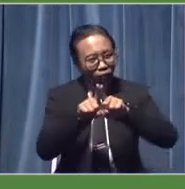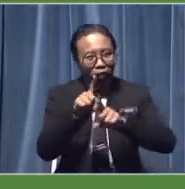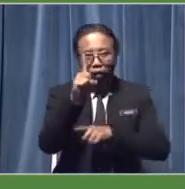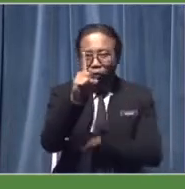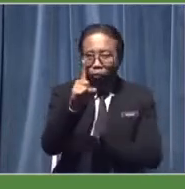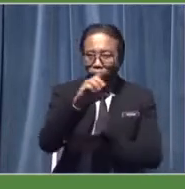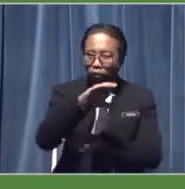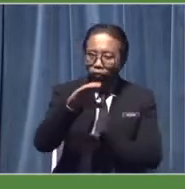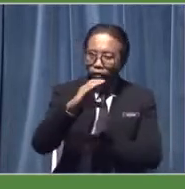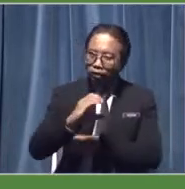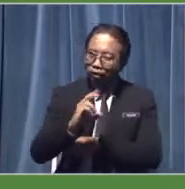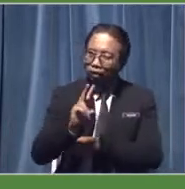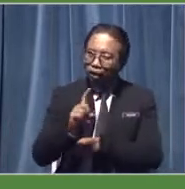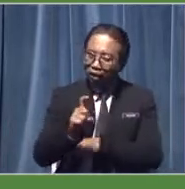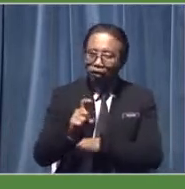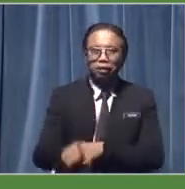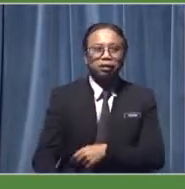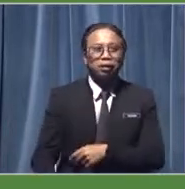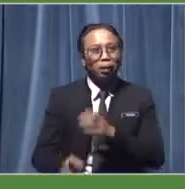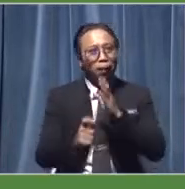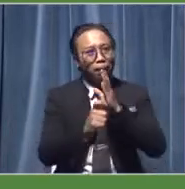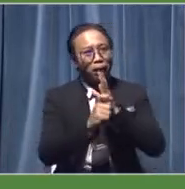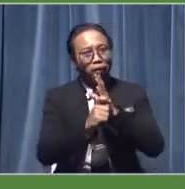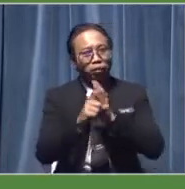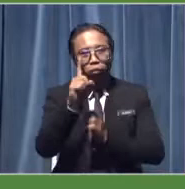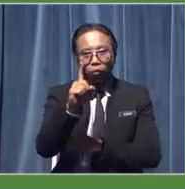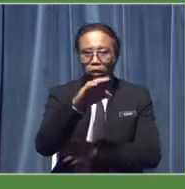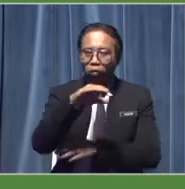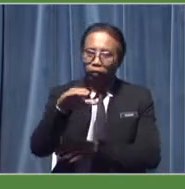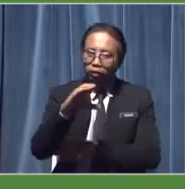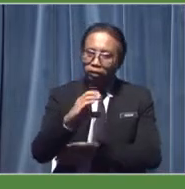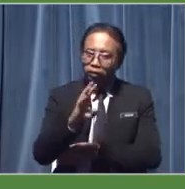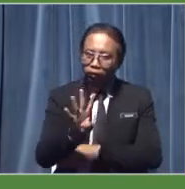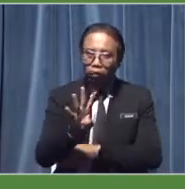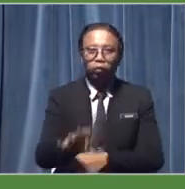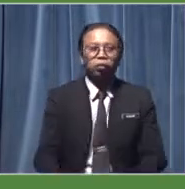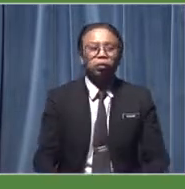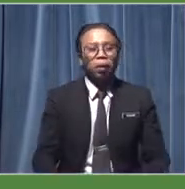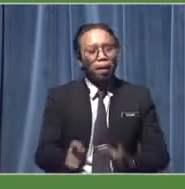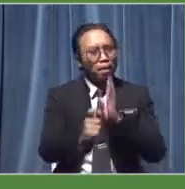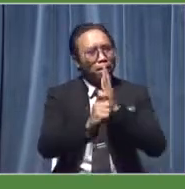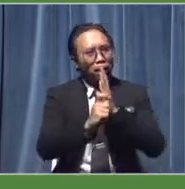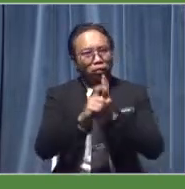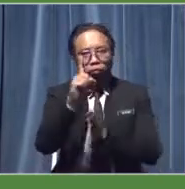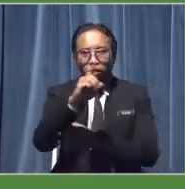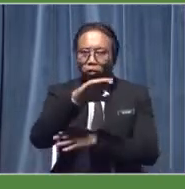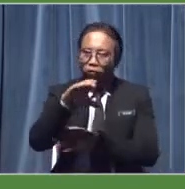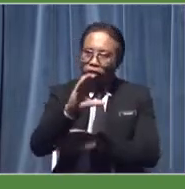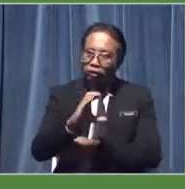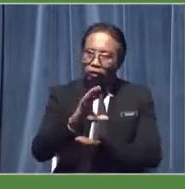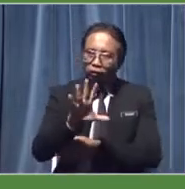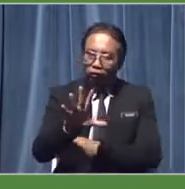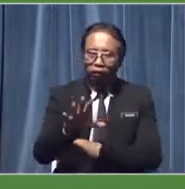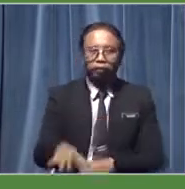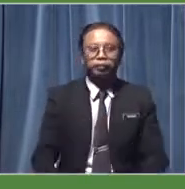1 over Cx plus 1 over C4 plus 1 over